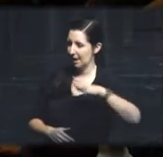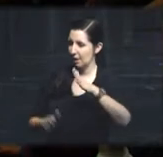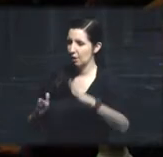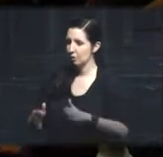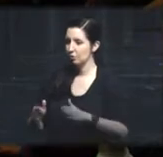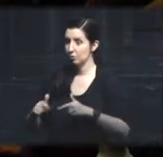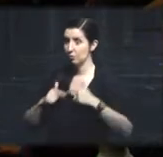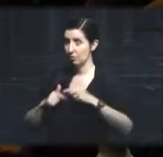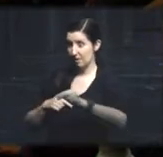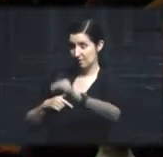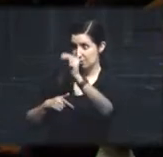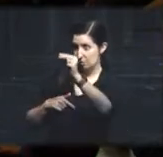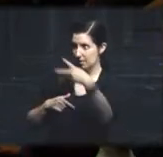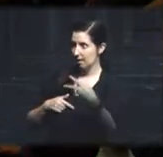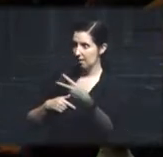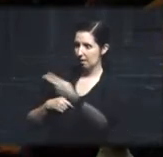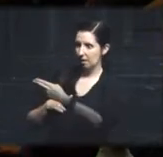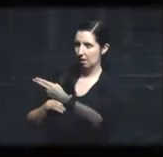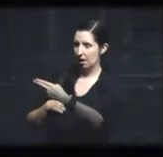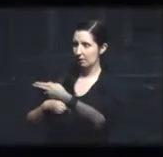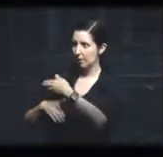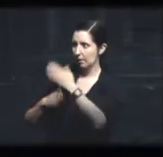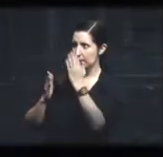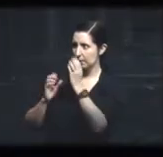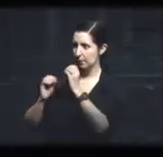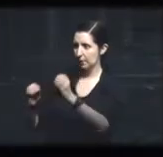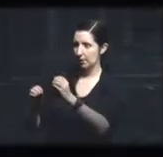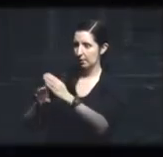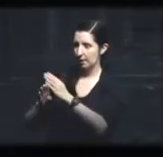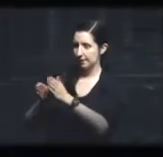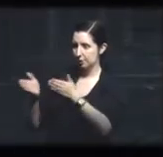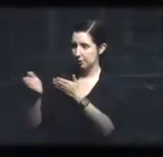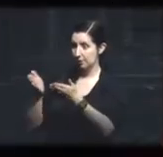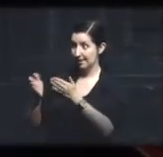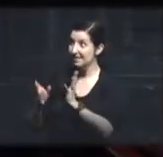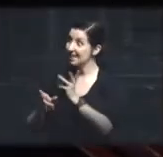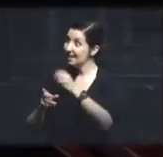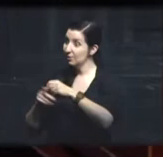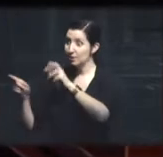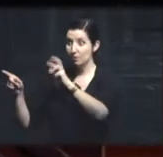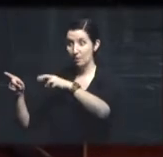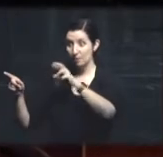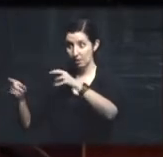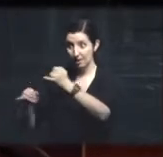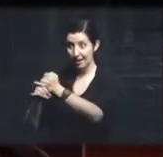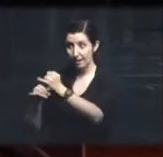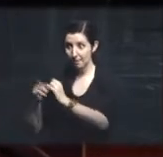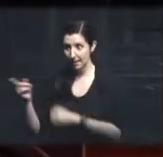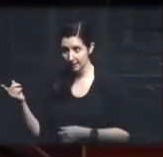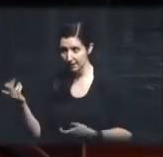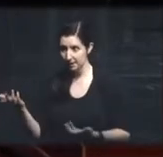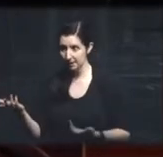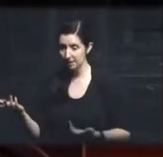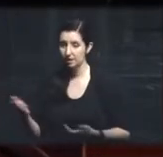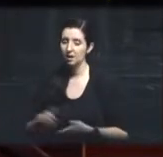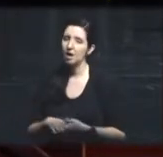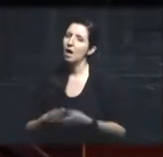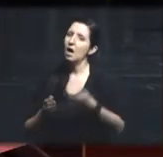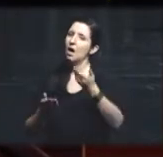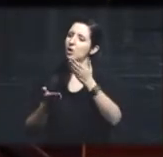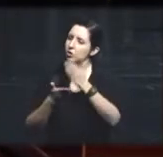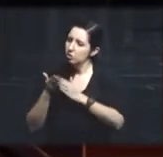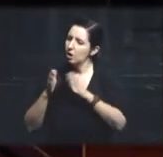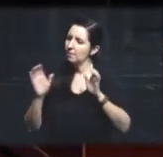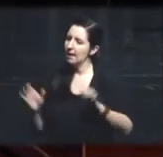bus service, and that included our Rampart campus. There's some activity on bus service, and that activity is being